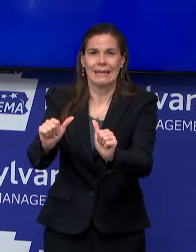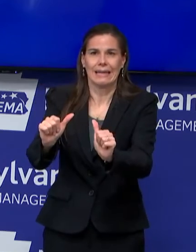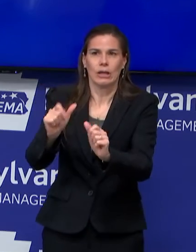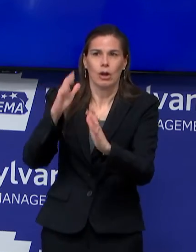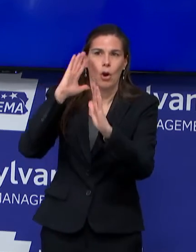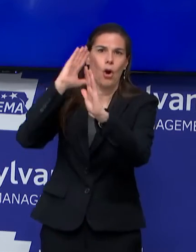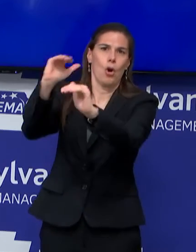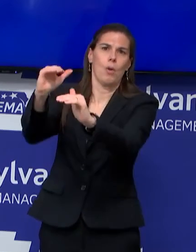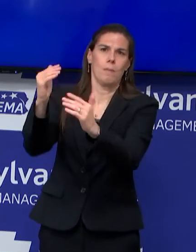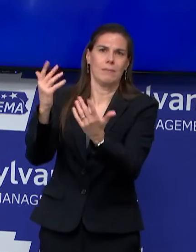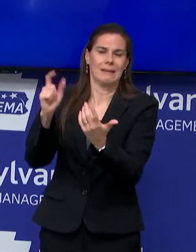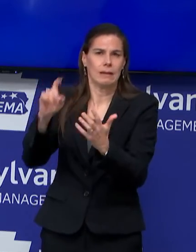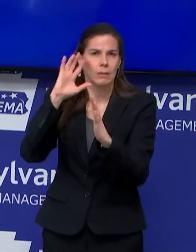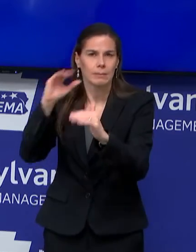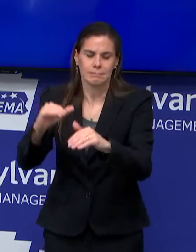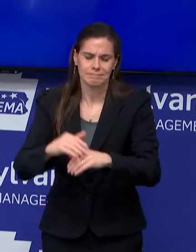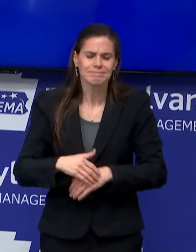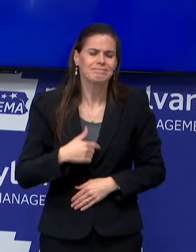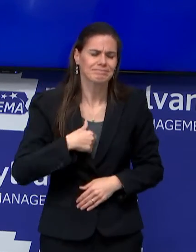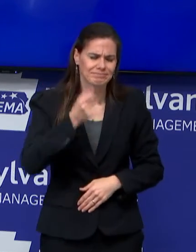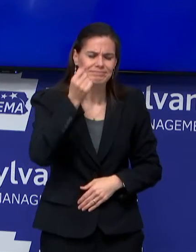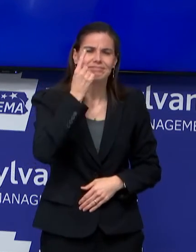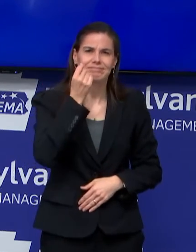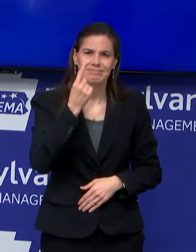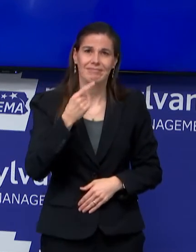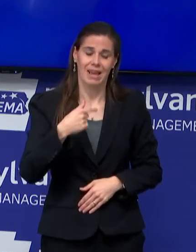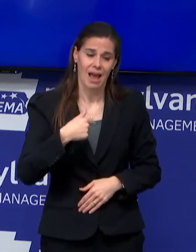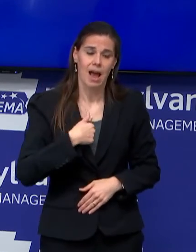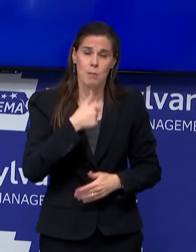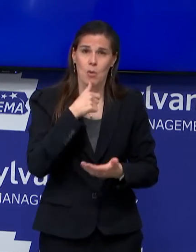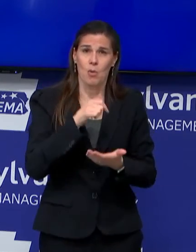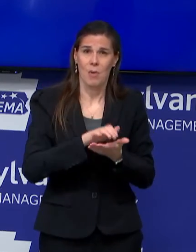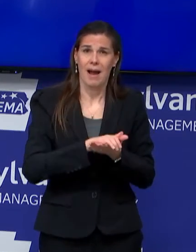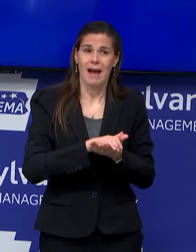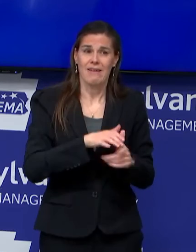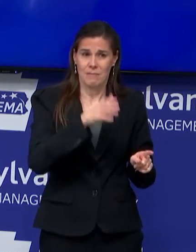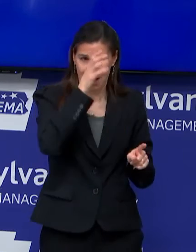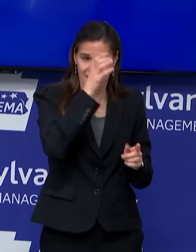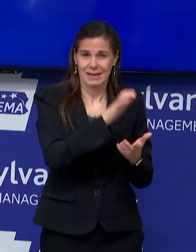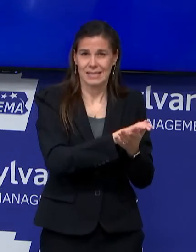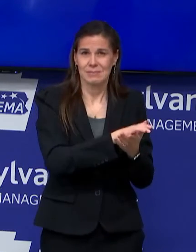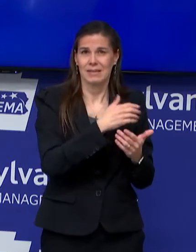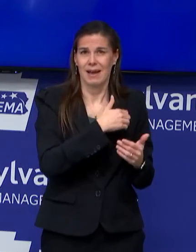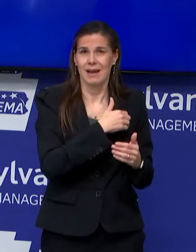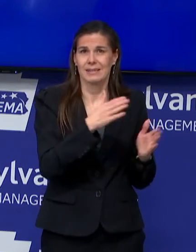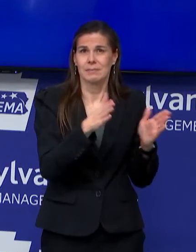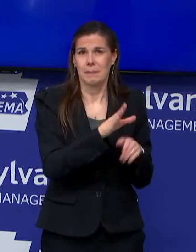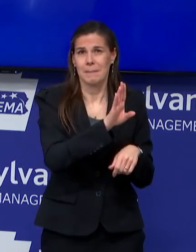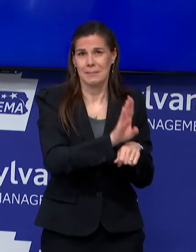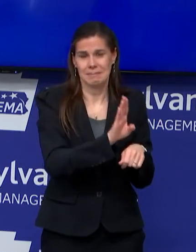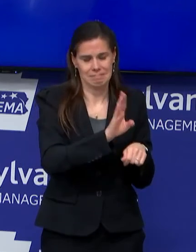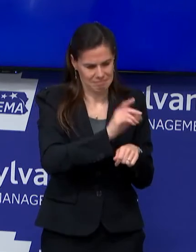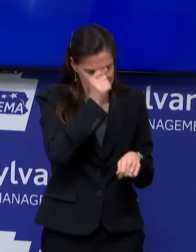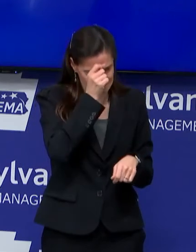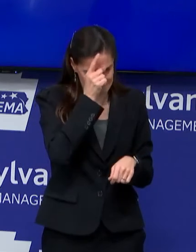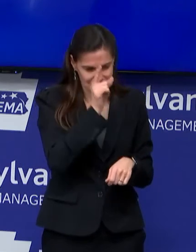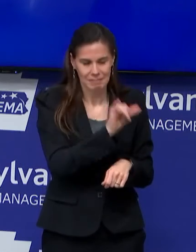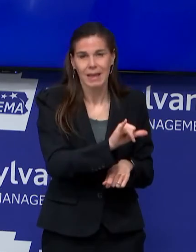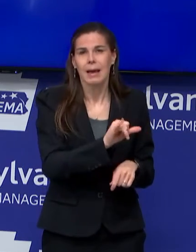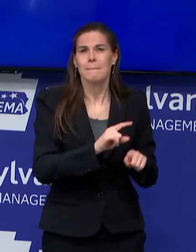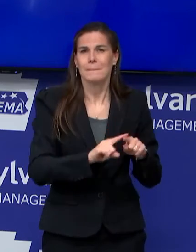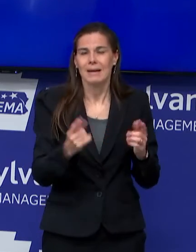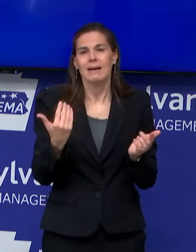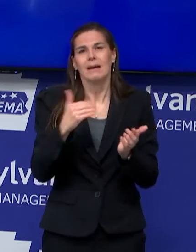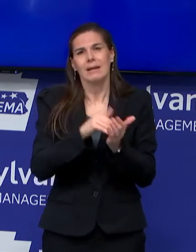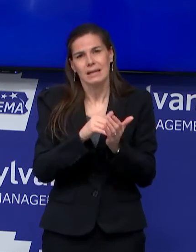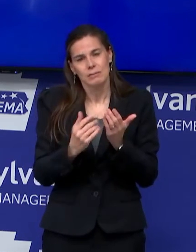tunnel possible. I definitely understand that. And as a wife of a small business owner, I definitely understand as well. But again, we're continuously reviewing, and I want